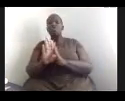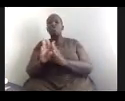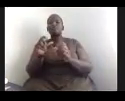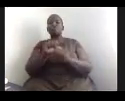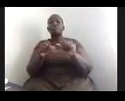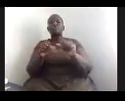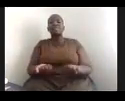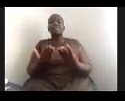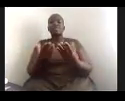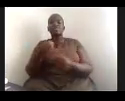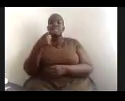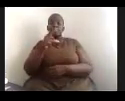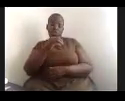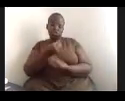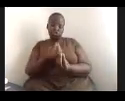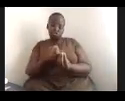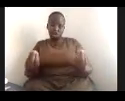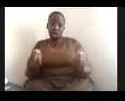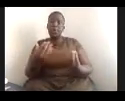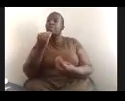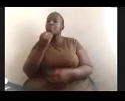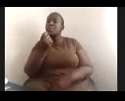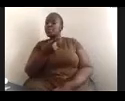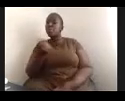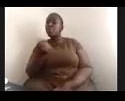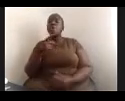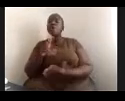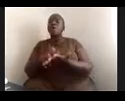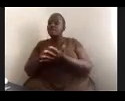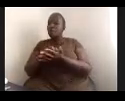children, especially those who are most vulnerable.